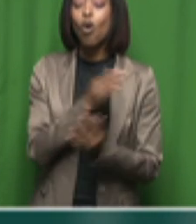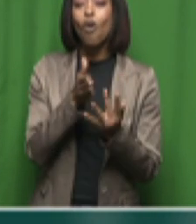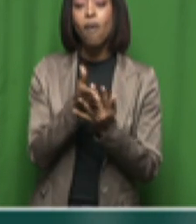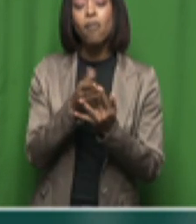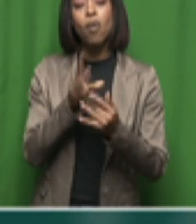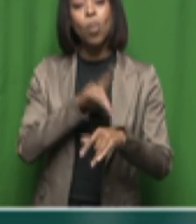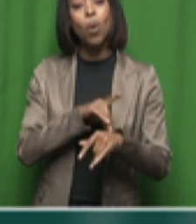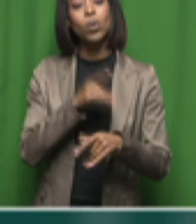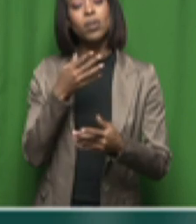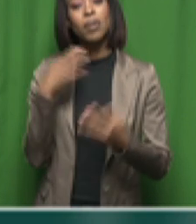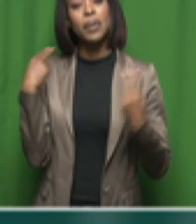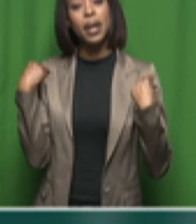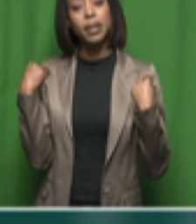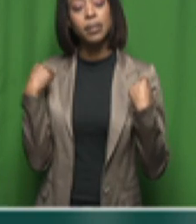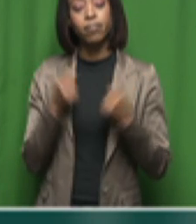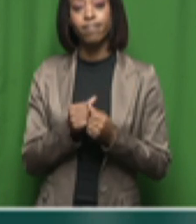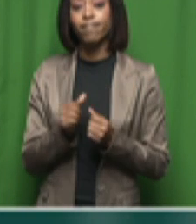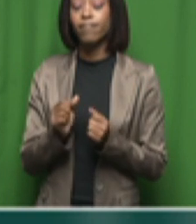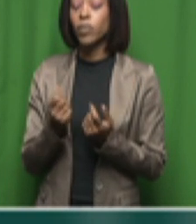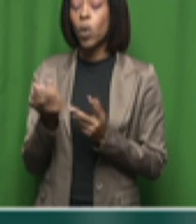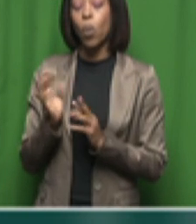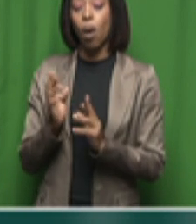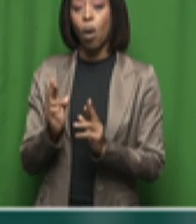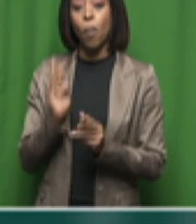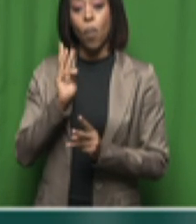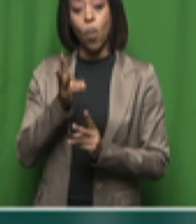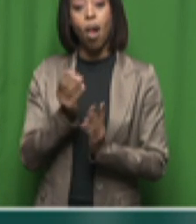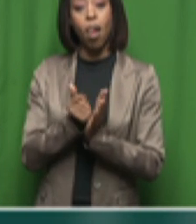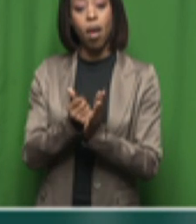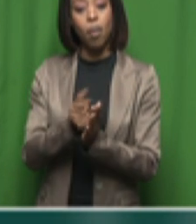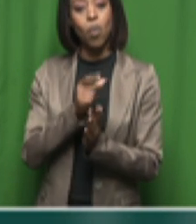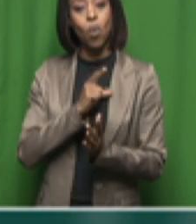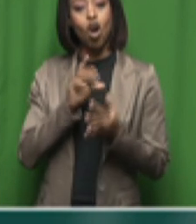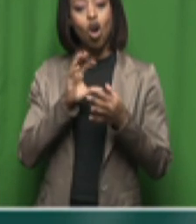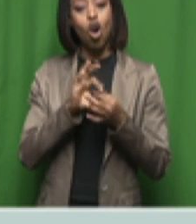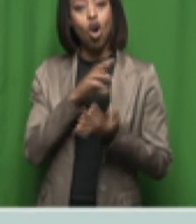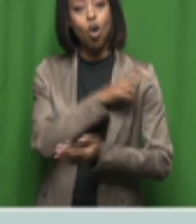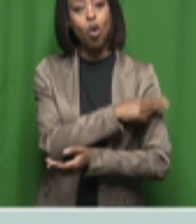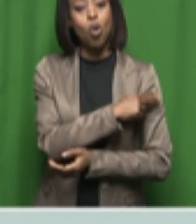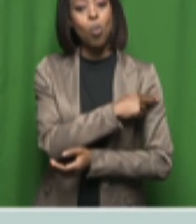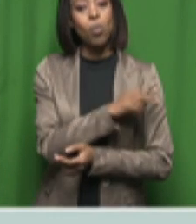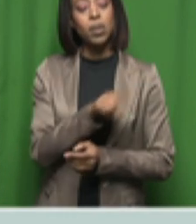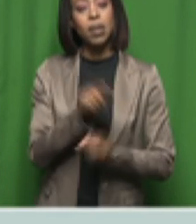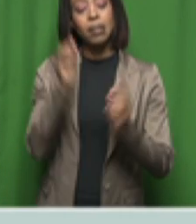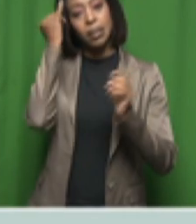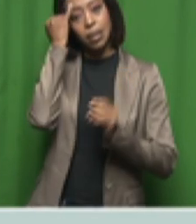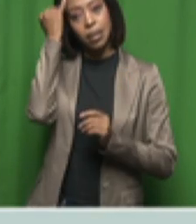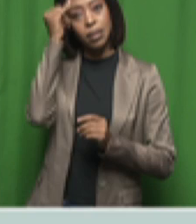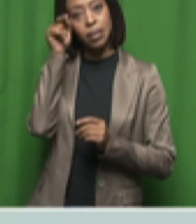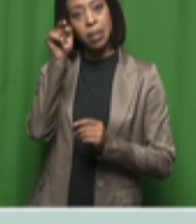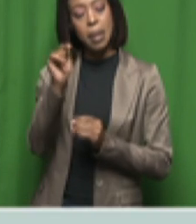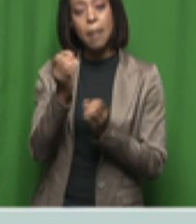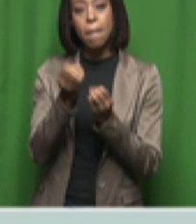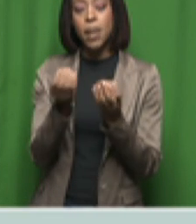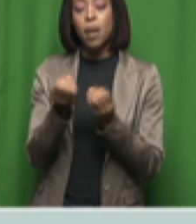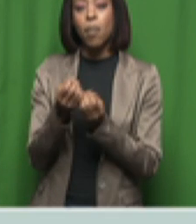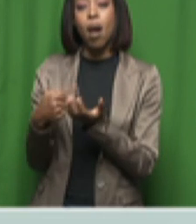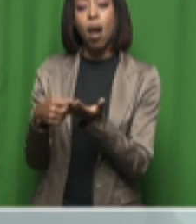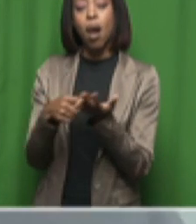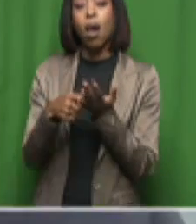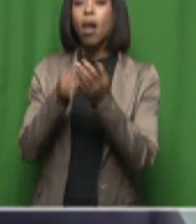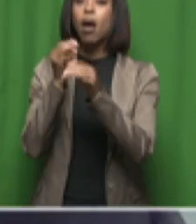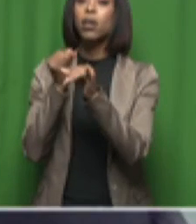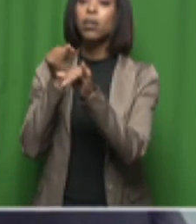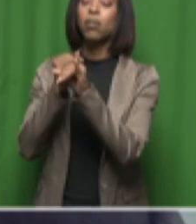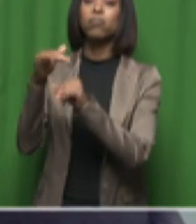We hope that it will. We hope that it will because, the Home-Spital concept is one that is being spoken about in the